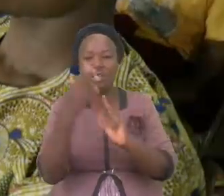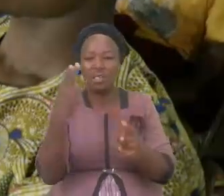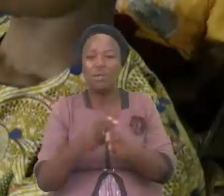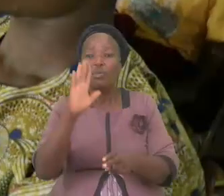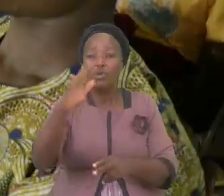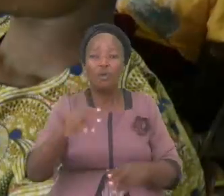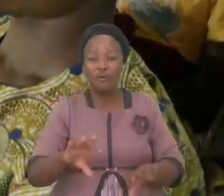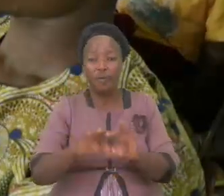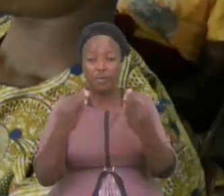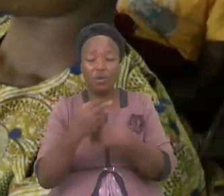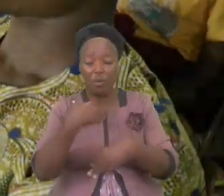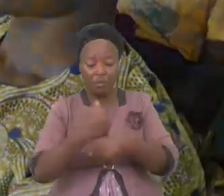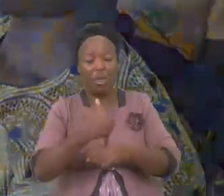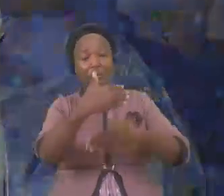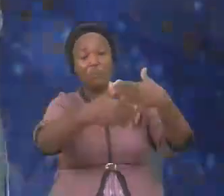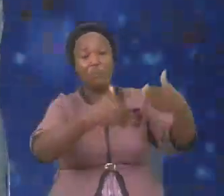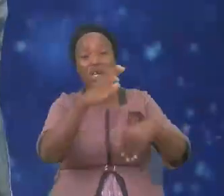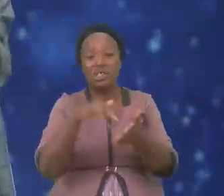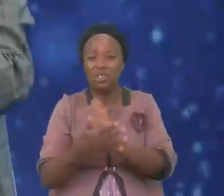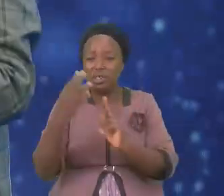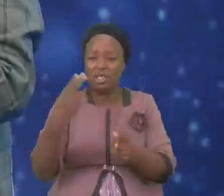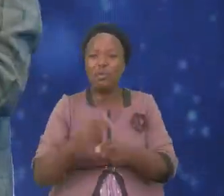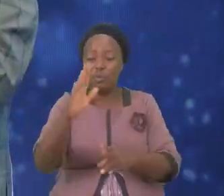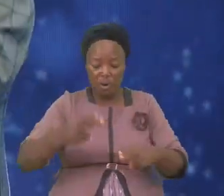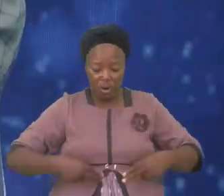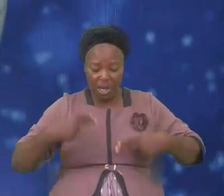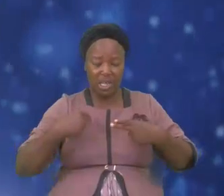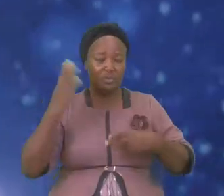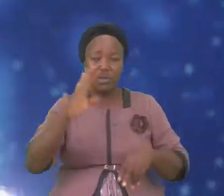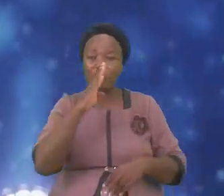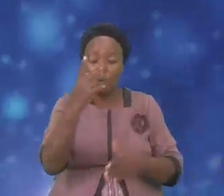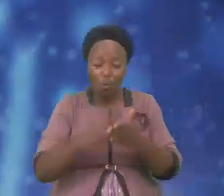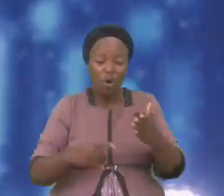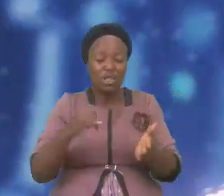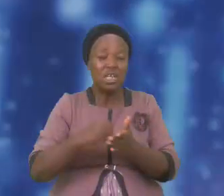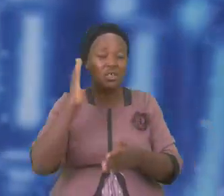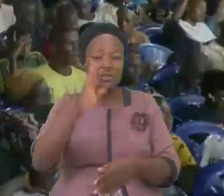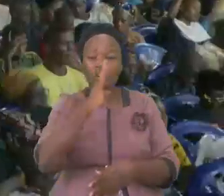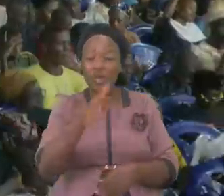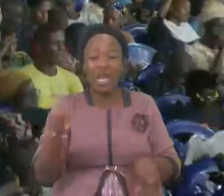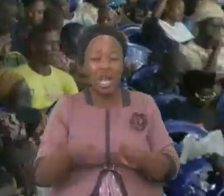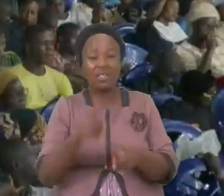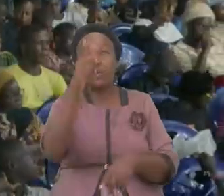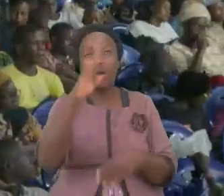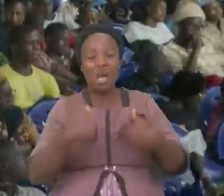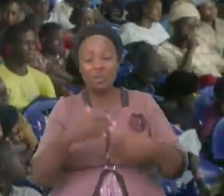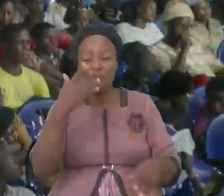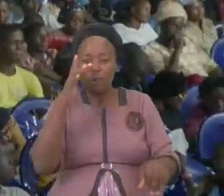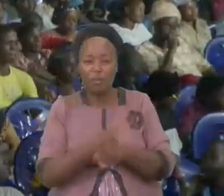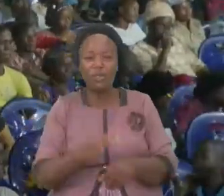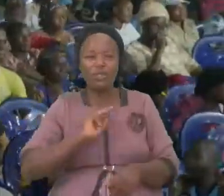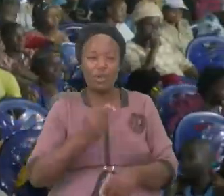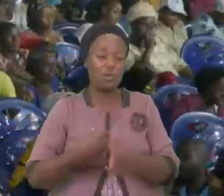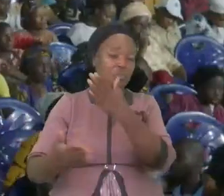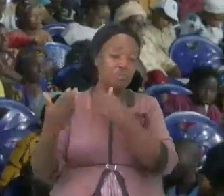to be, as God had promised us originally in Jesus' name. Amen. Let me come to